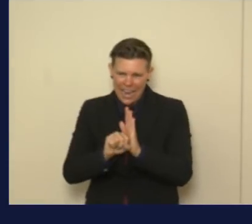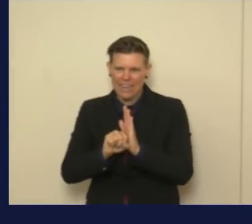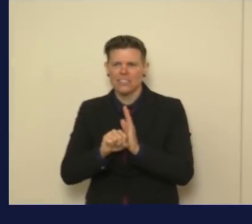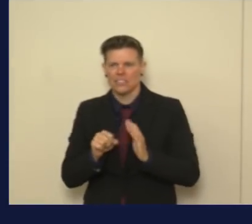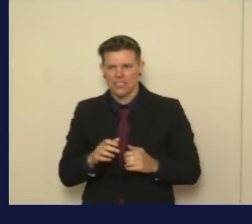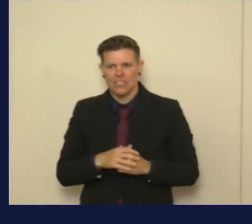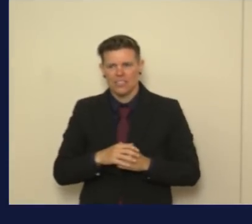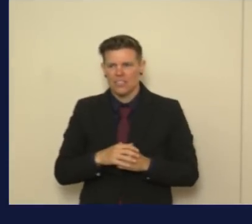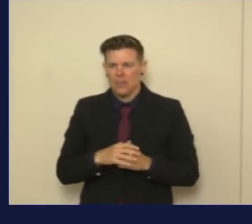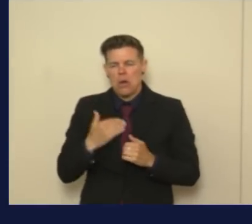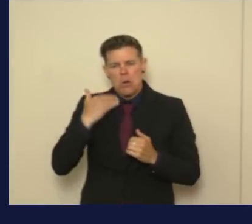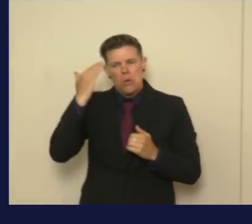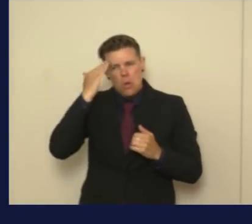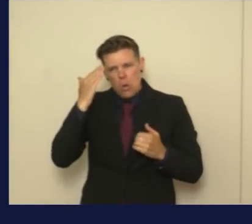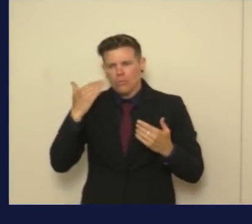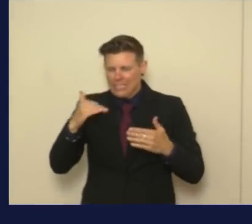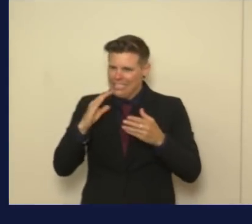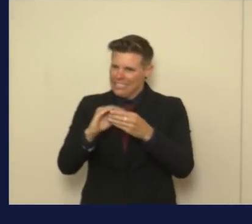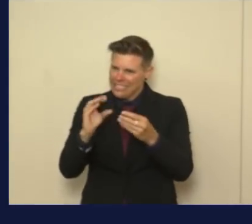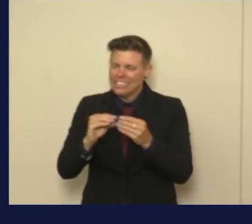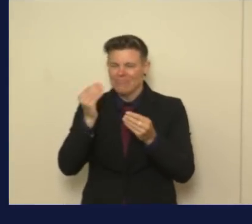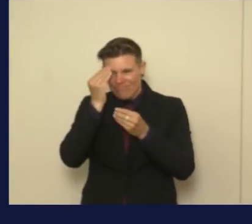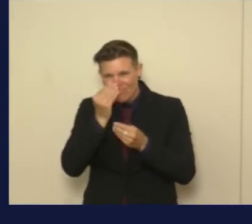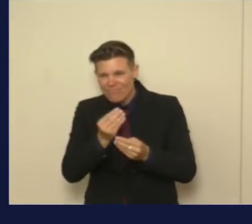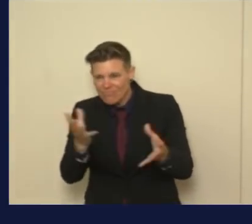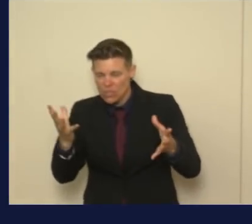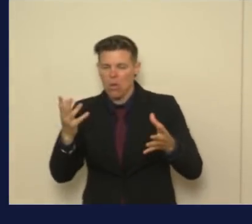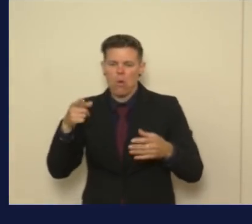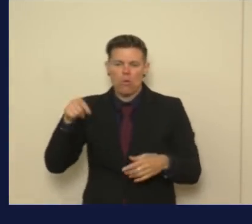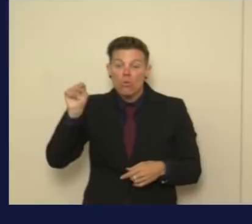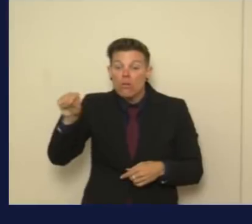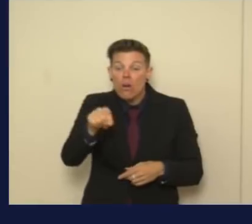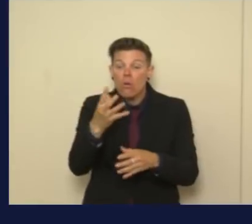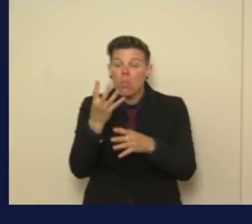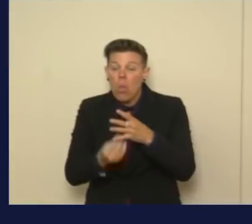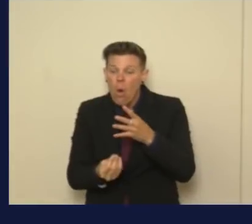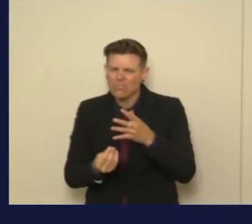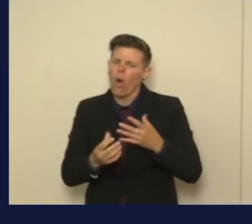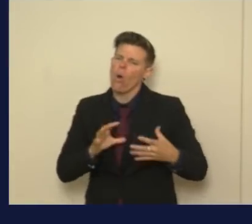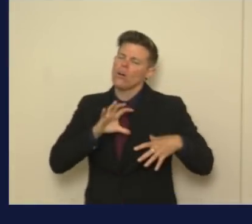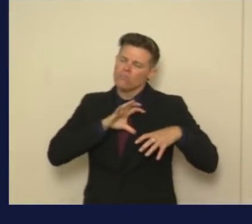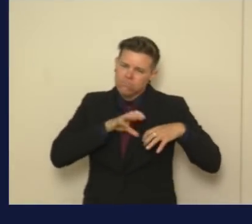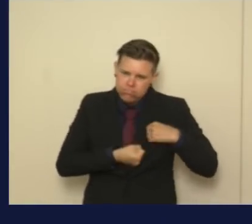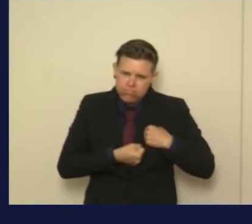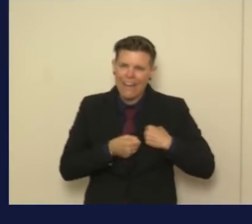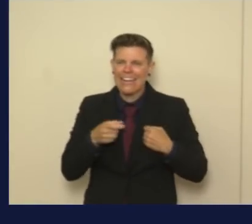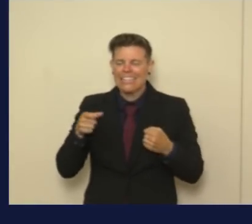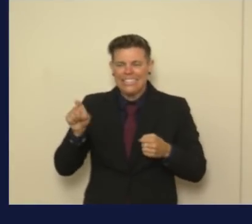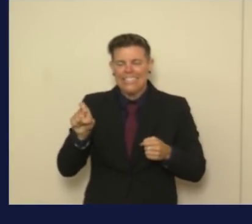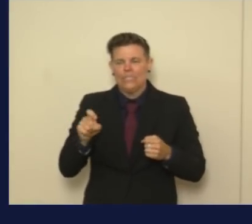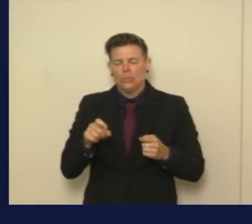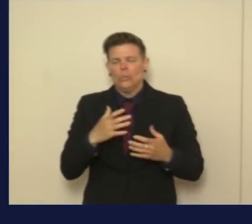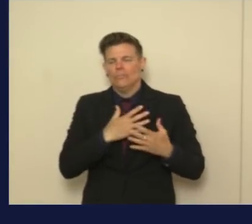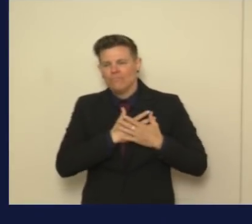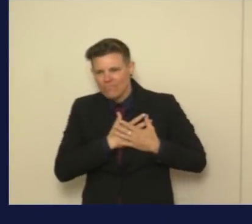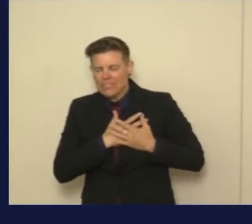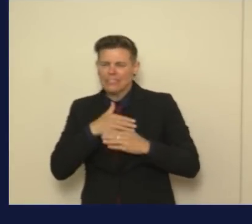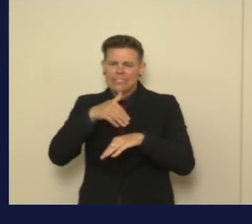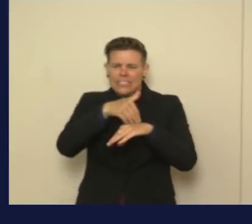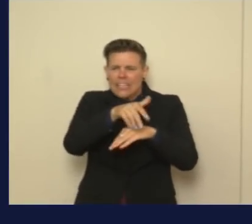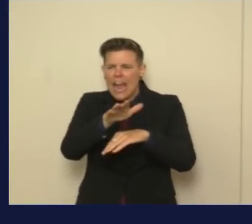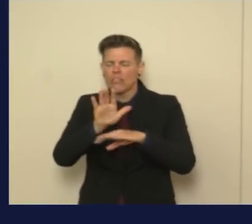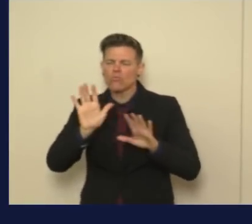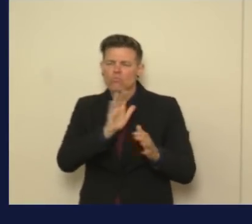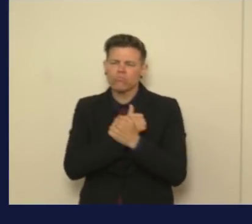without saying that everyone mourns these losses, and we are send our condolences and prayers to